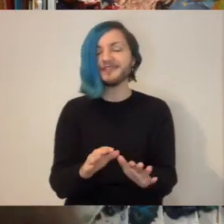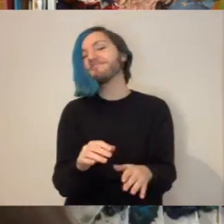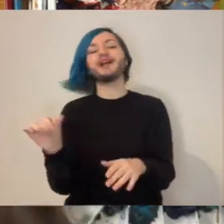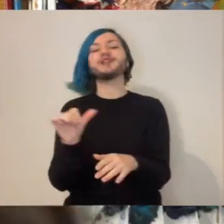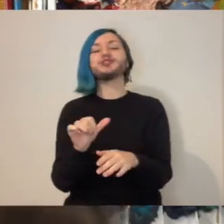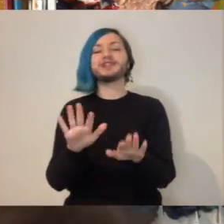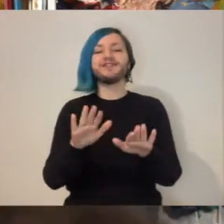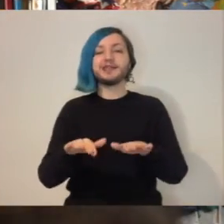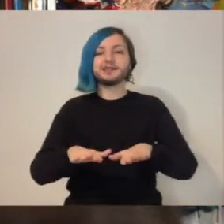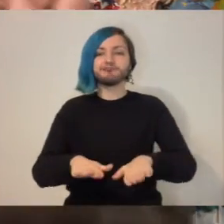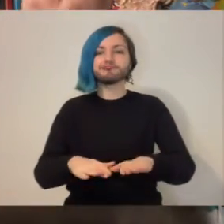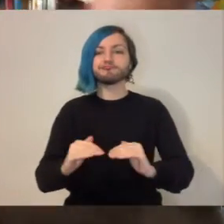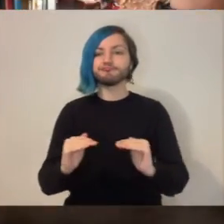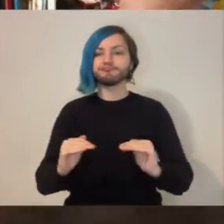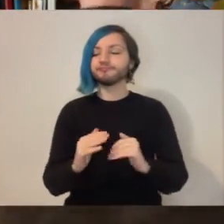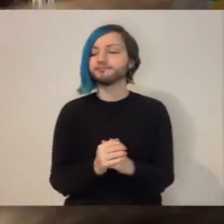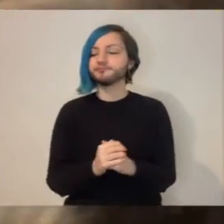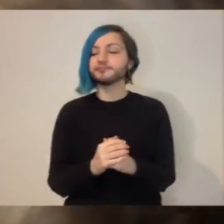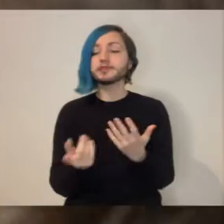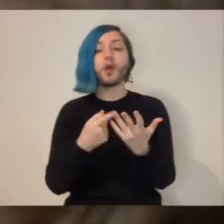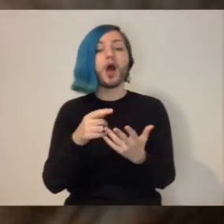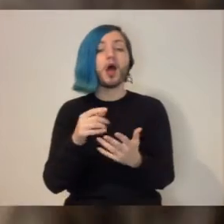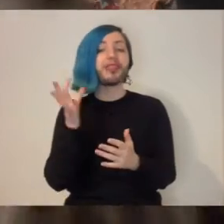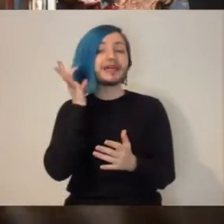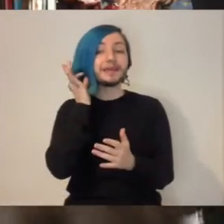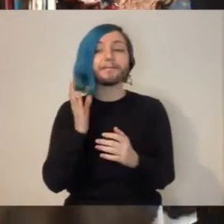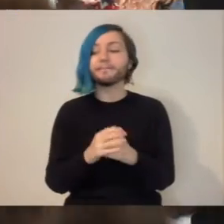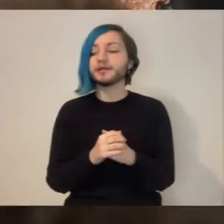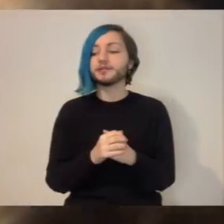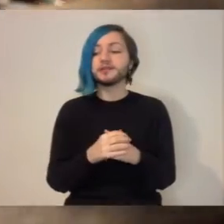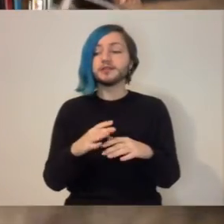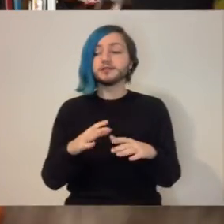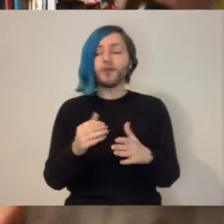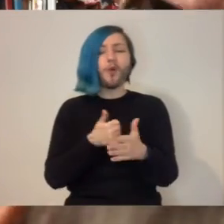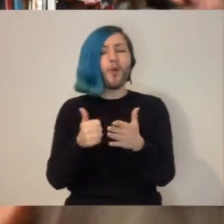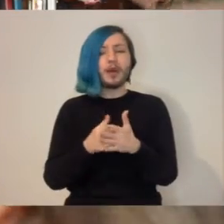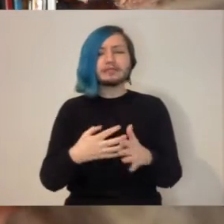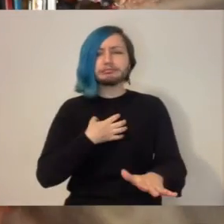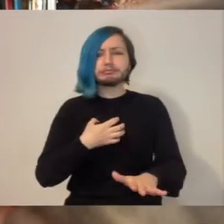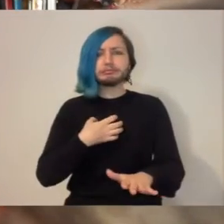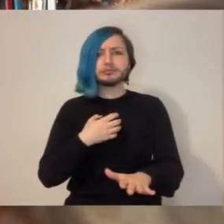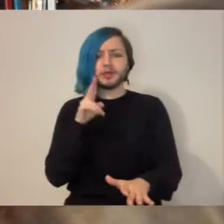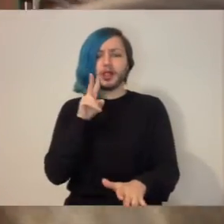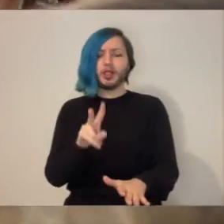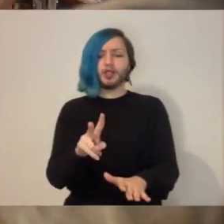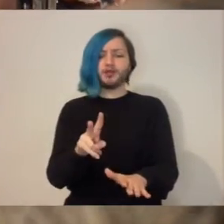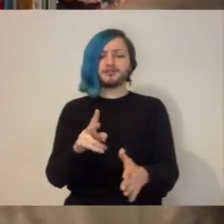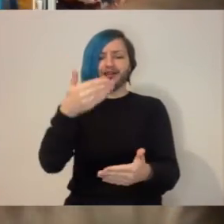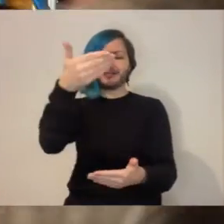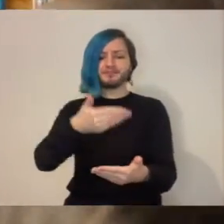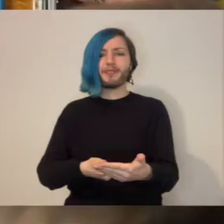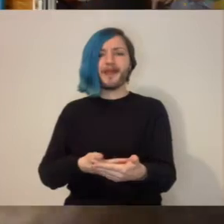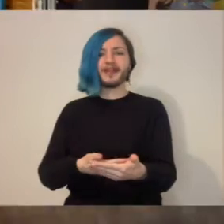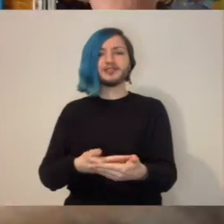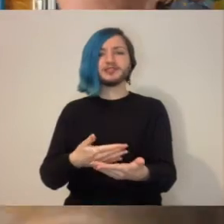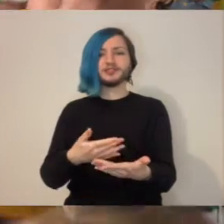always happen. So, but another little trick I'm going to show you too to get started with, because it's always very daunting leaping into